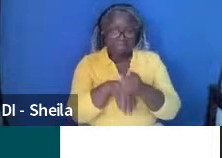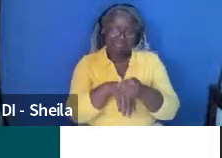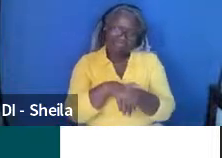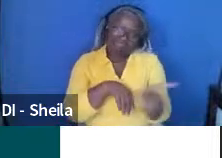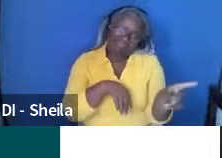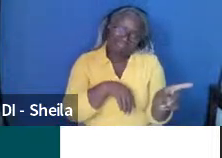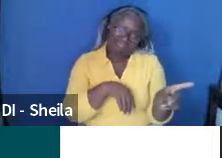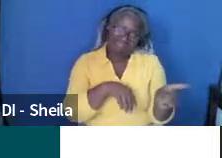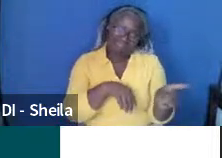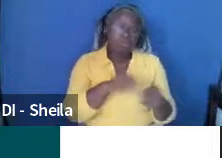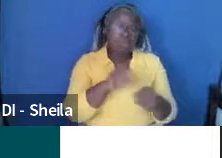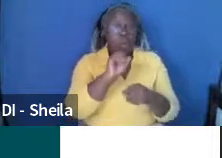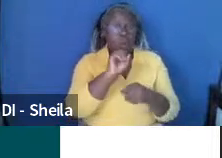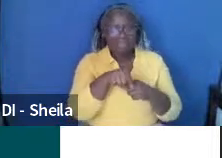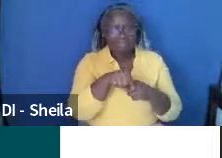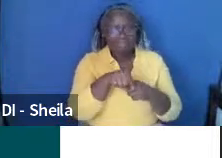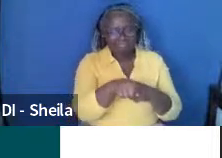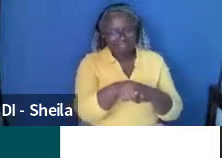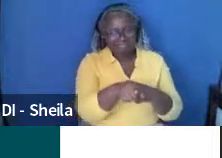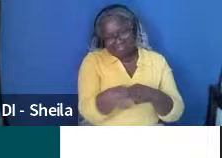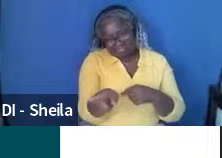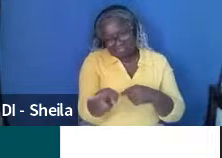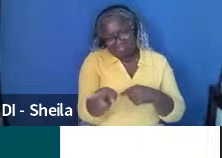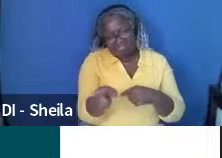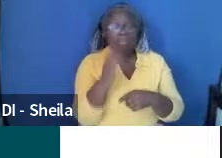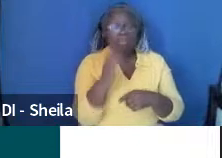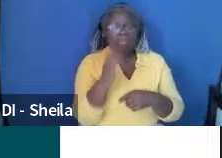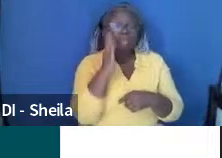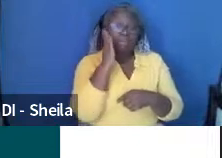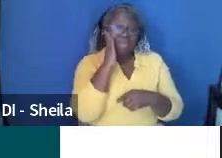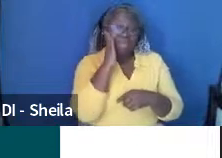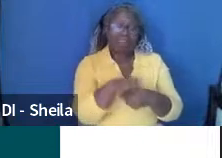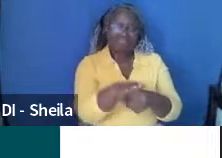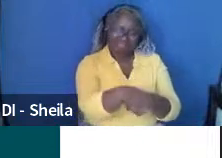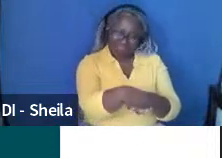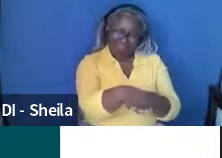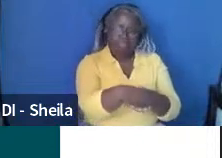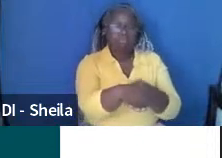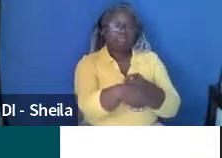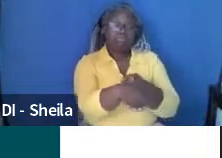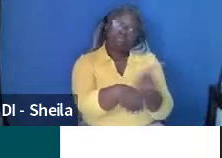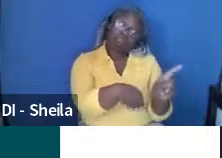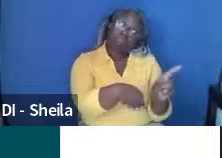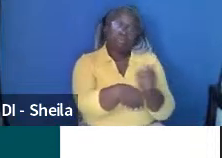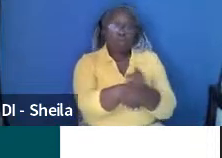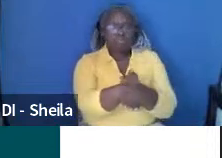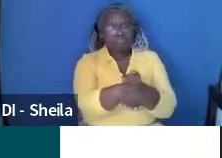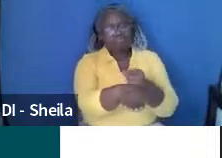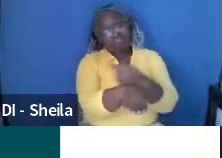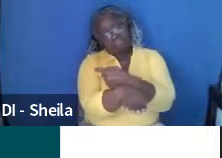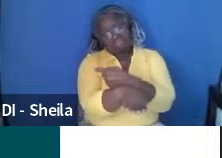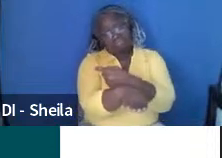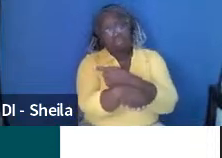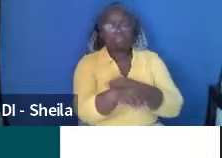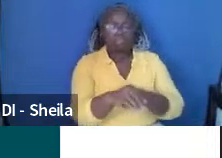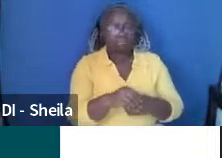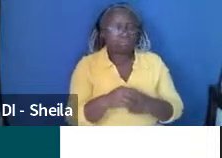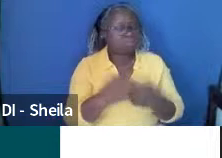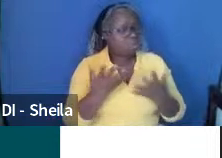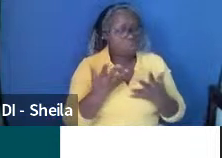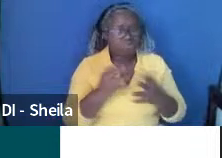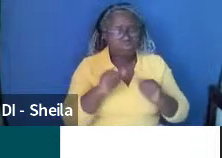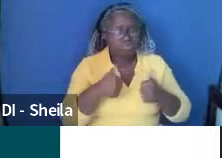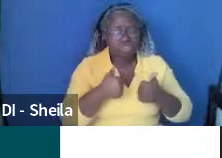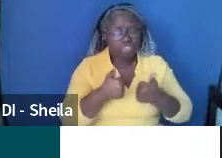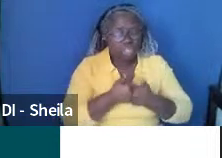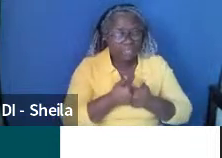bed. Again, the challenge that we really have is with the furniture and equipment. When the room